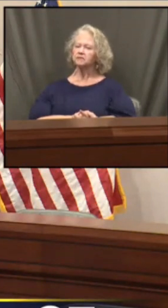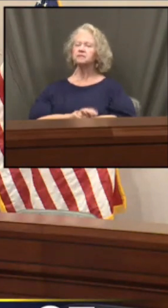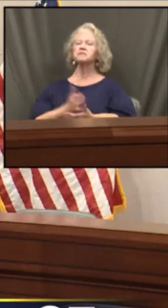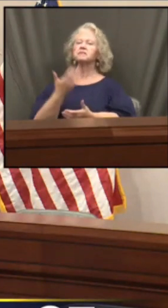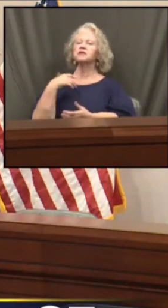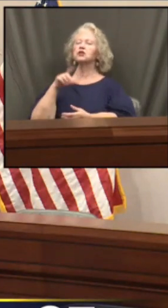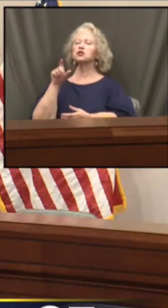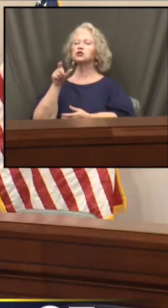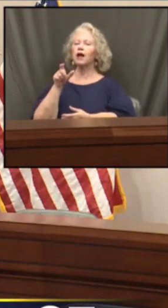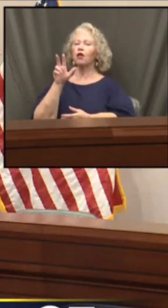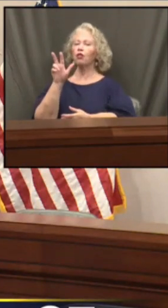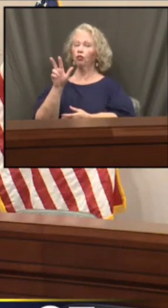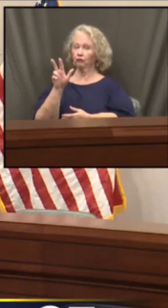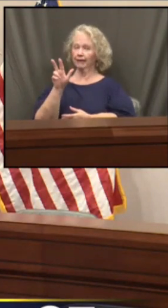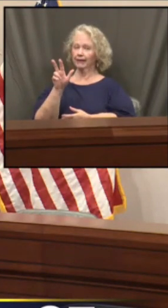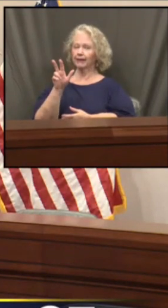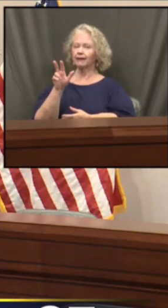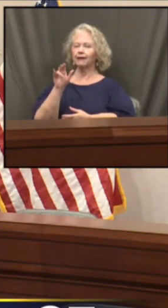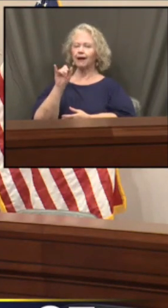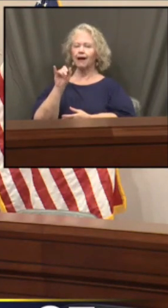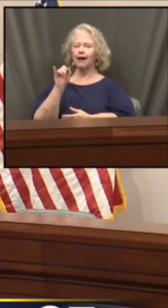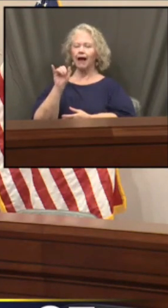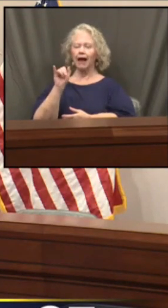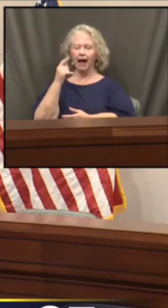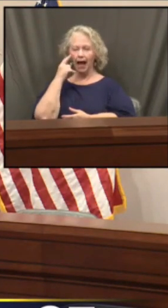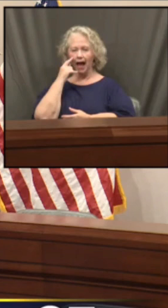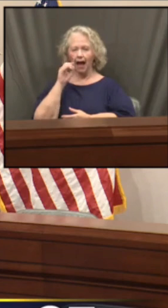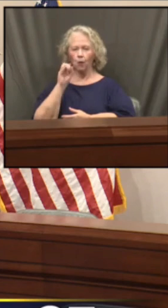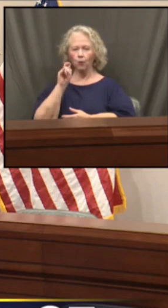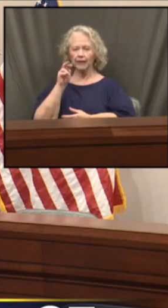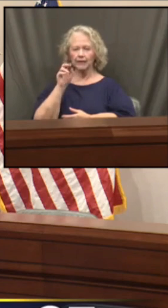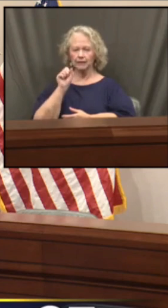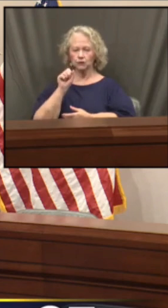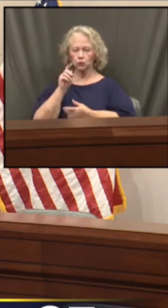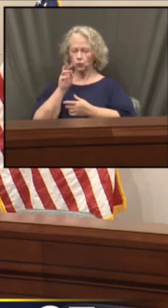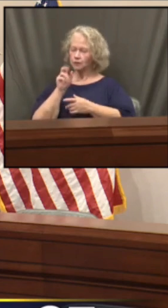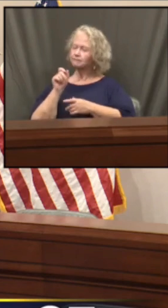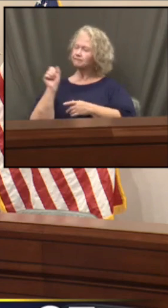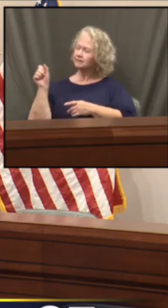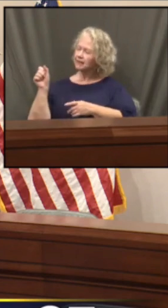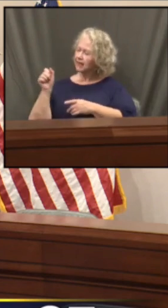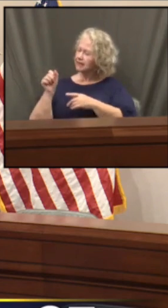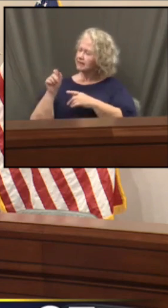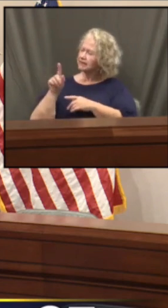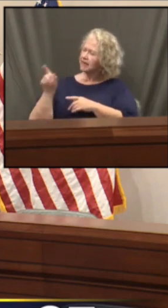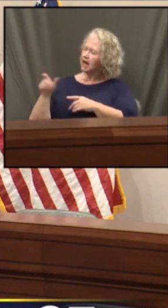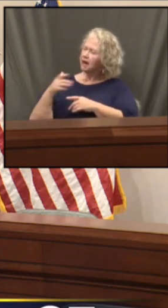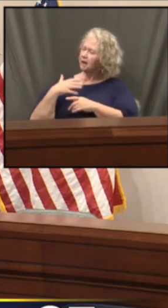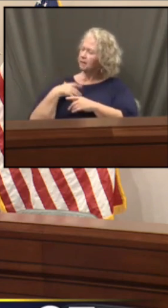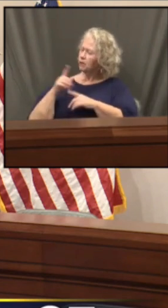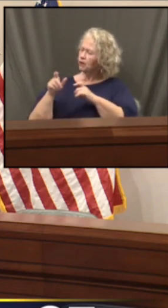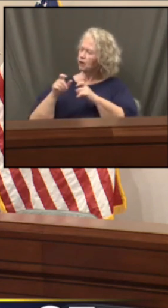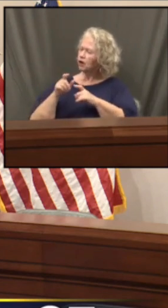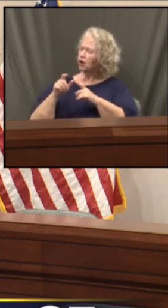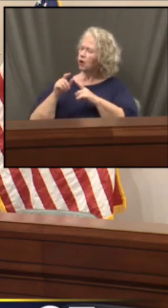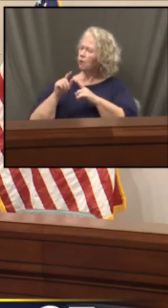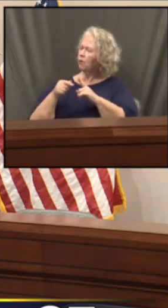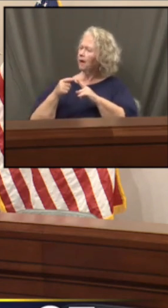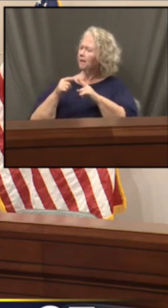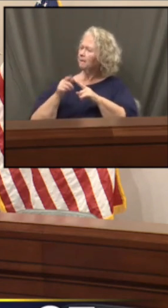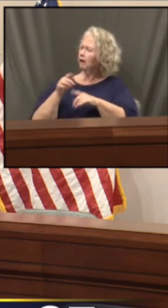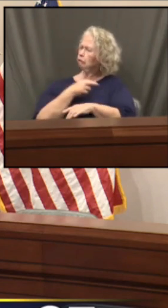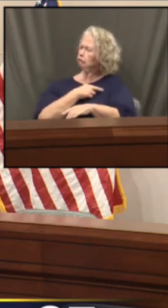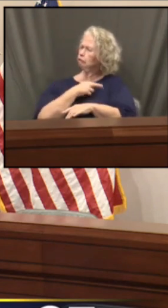Channel 3 Eyewitness News. Yes, Governor, just wanted to know what the parameters for religious and